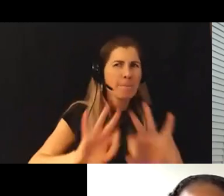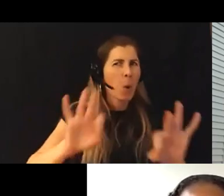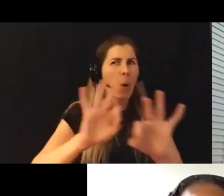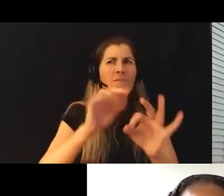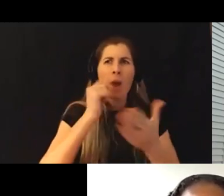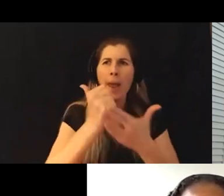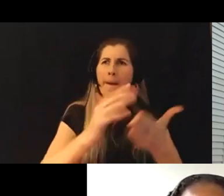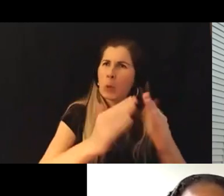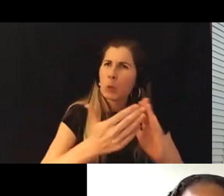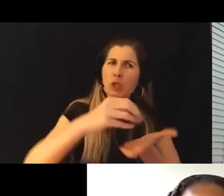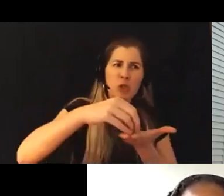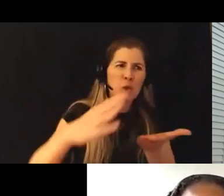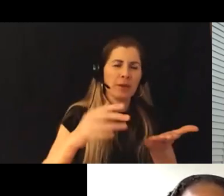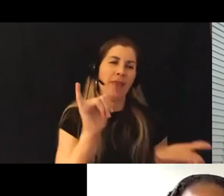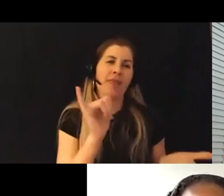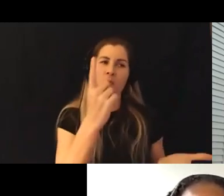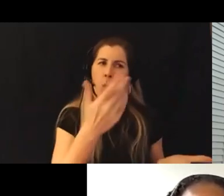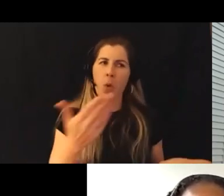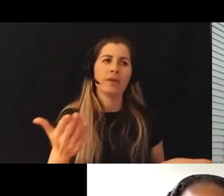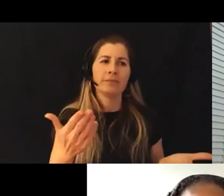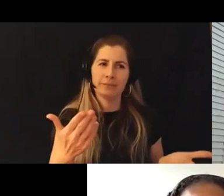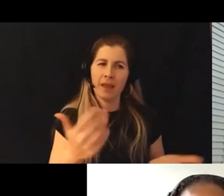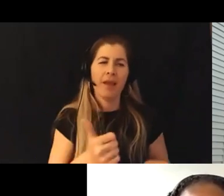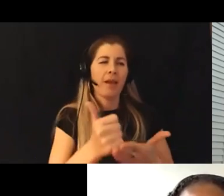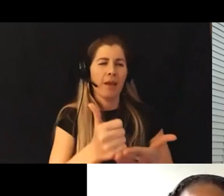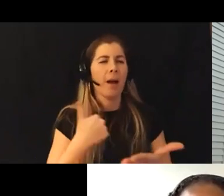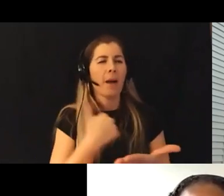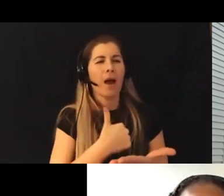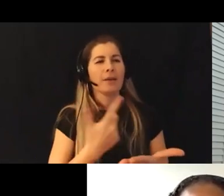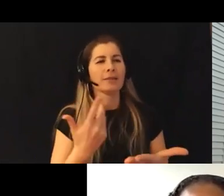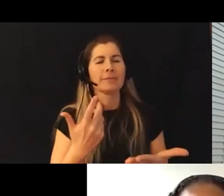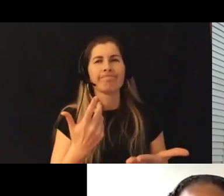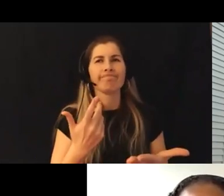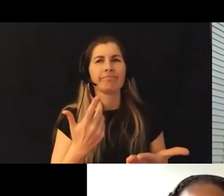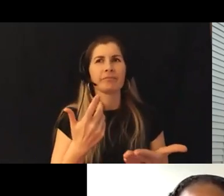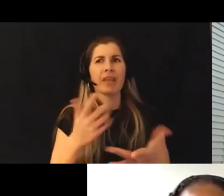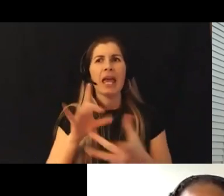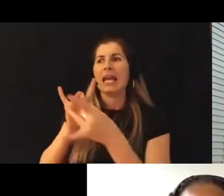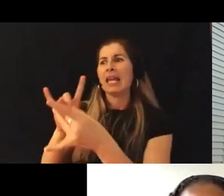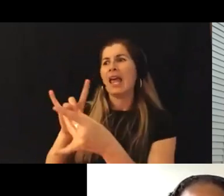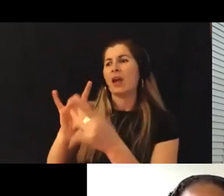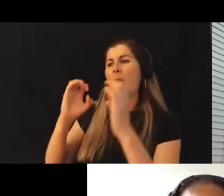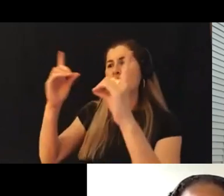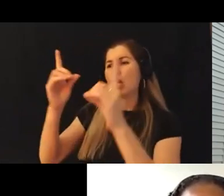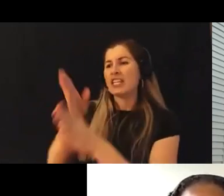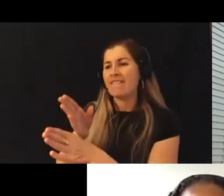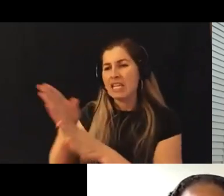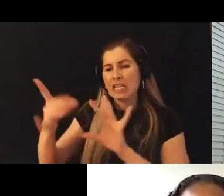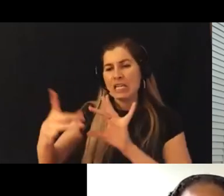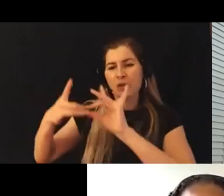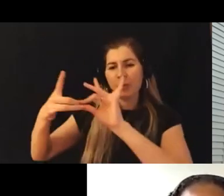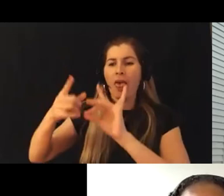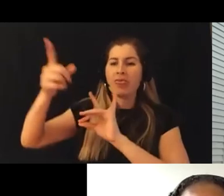you know, that's a great way for us to just connect with the education field and for them to also support